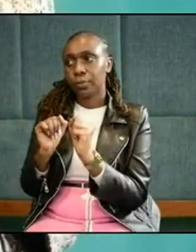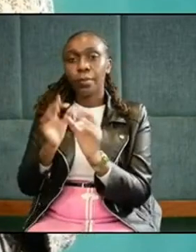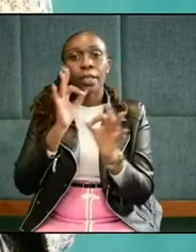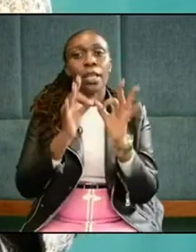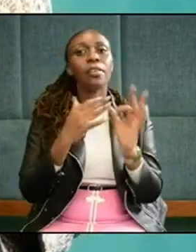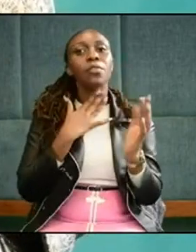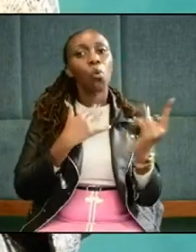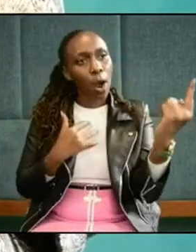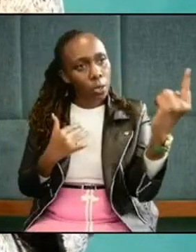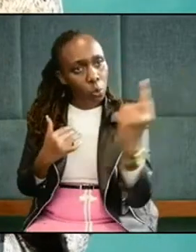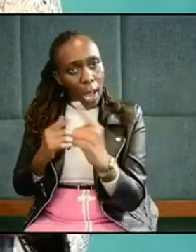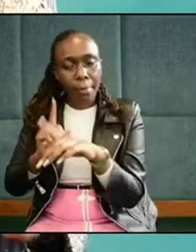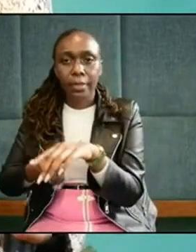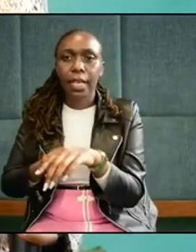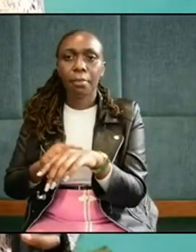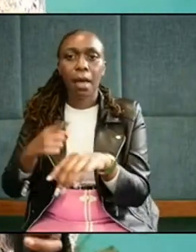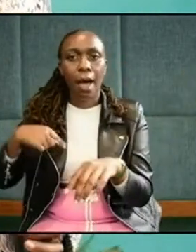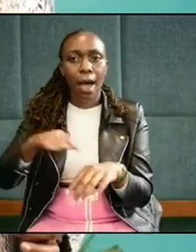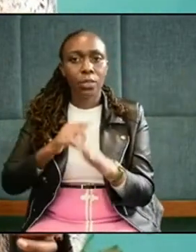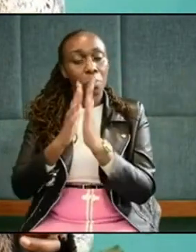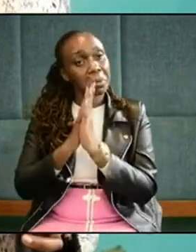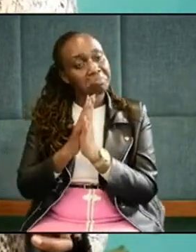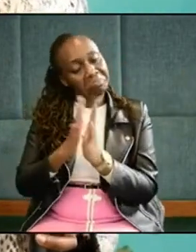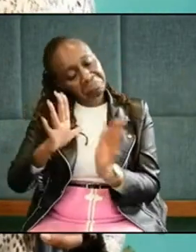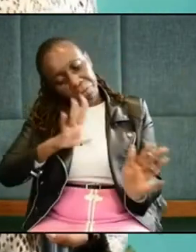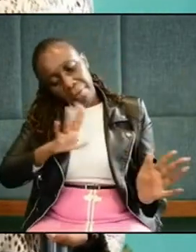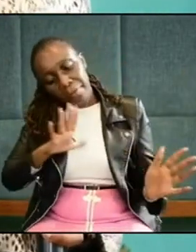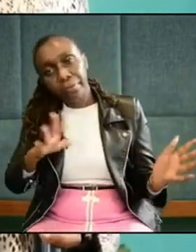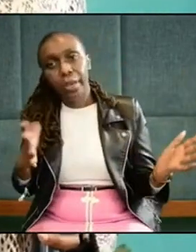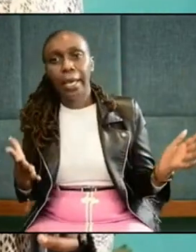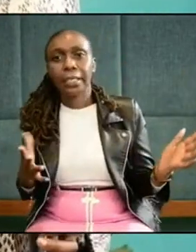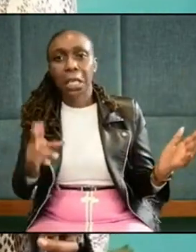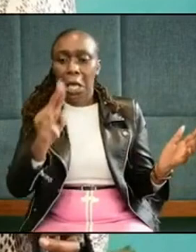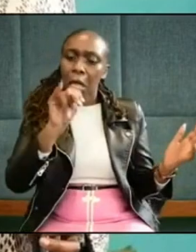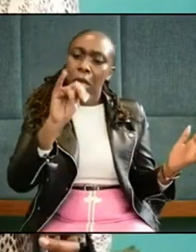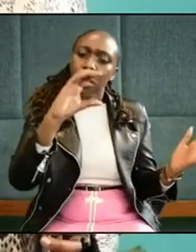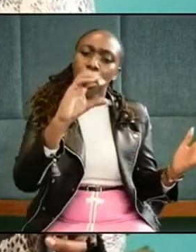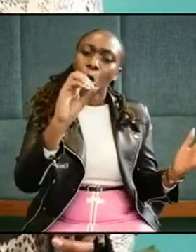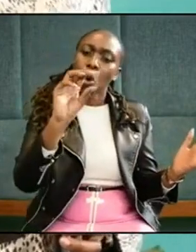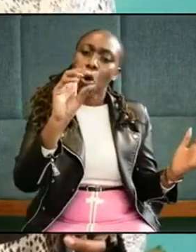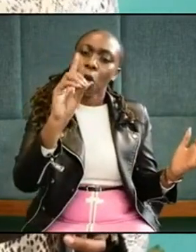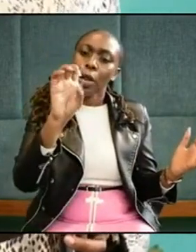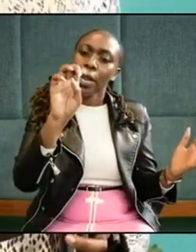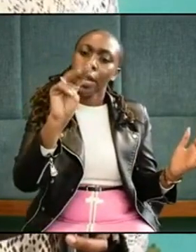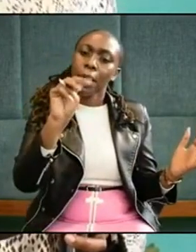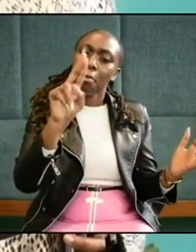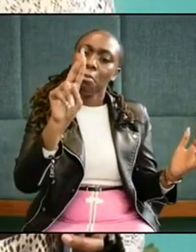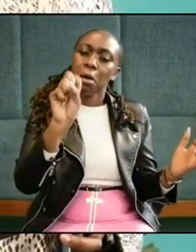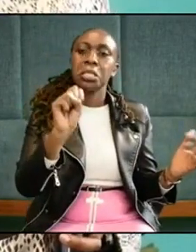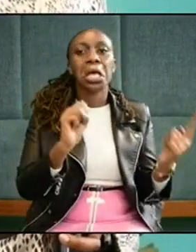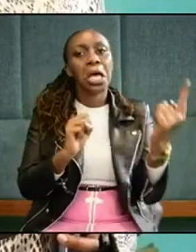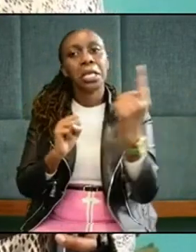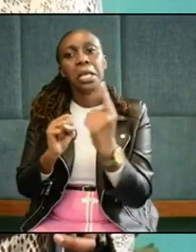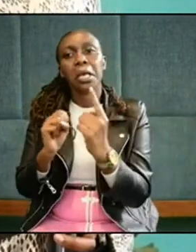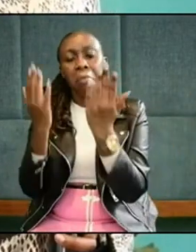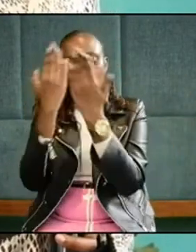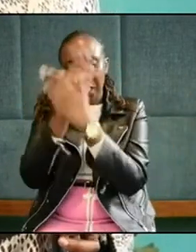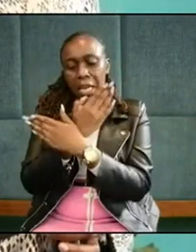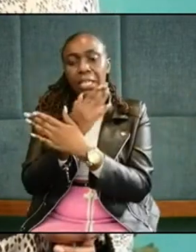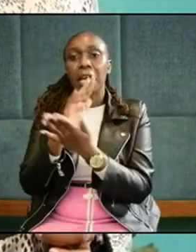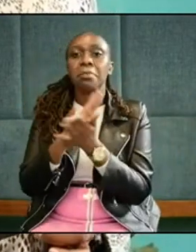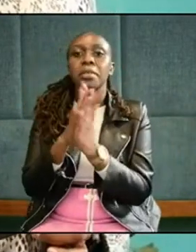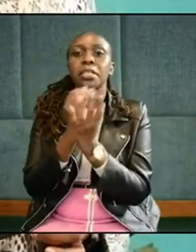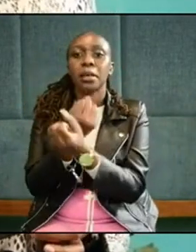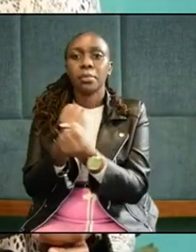If you want to come while we are praying, go ahead. Nicodemus came at night and he was saved. Over